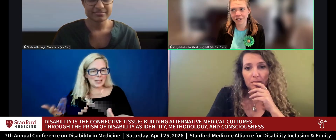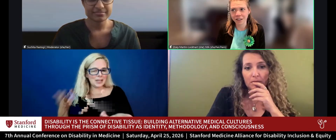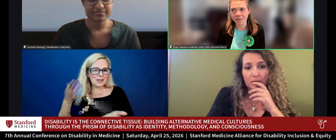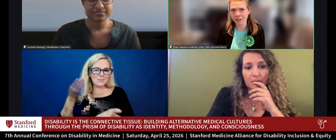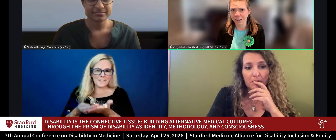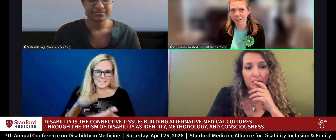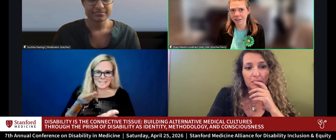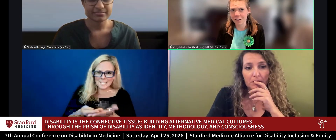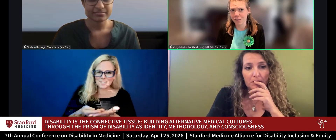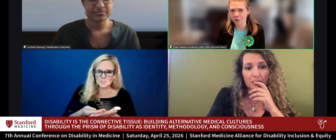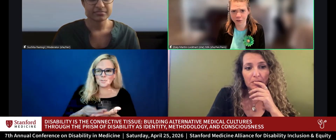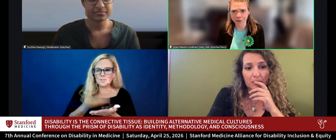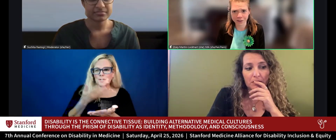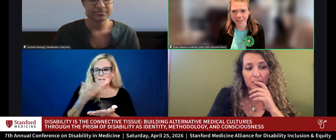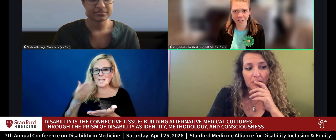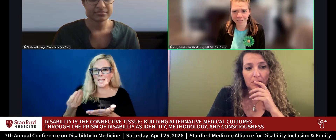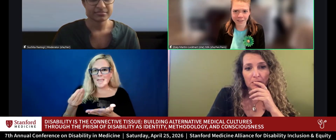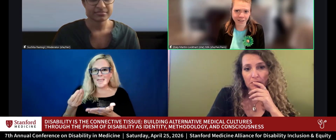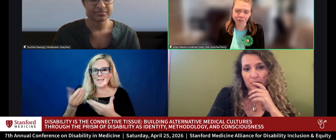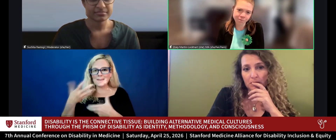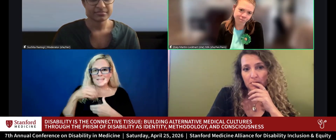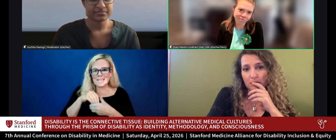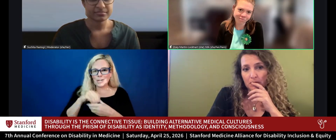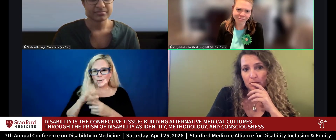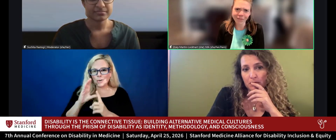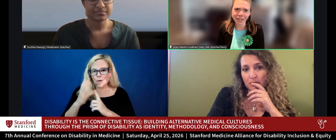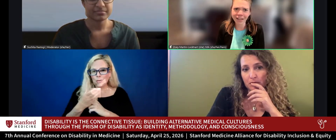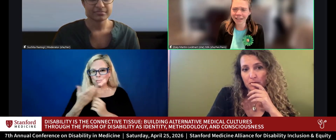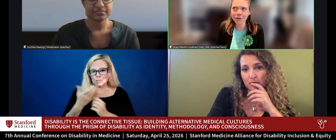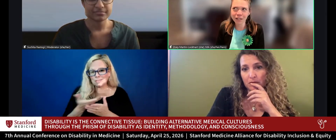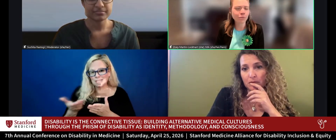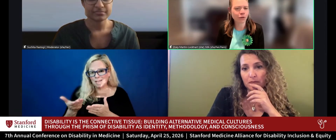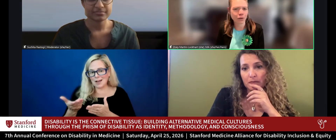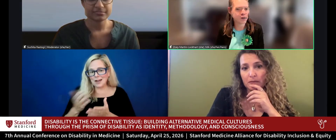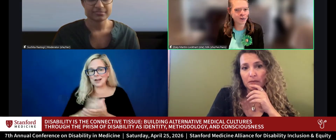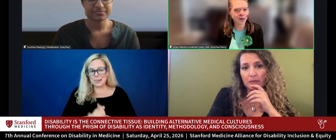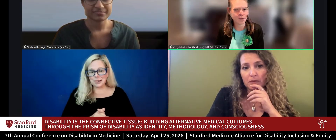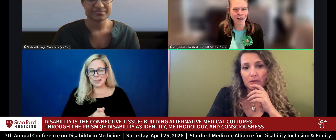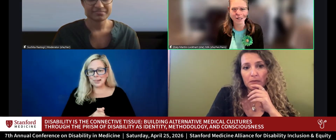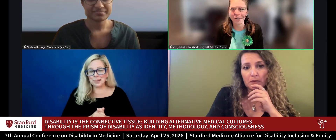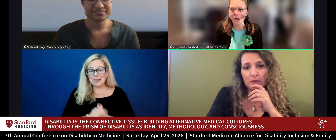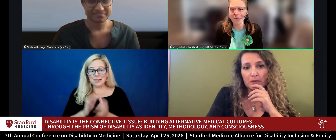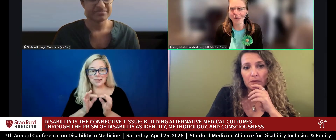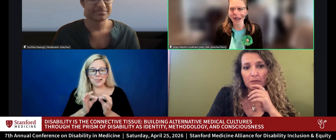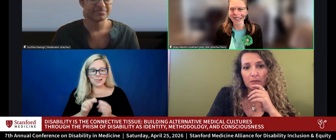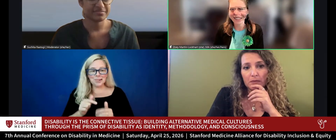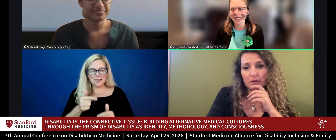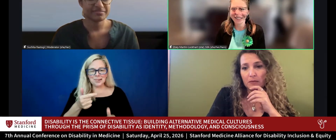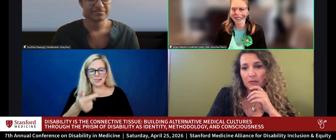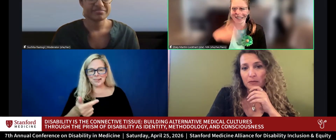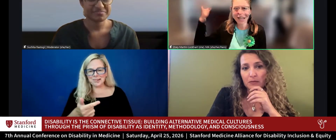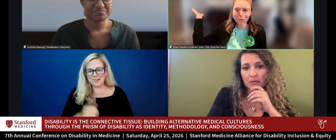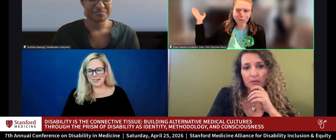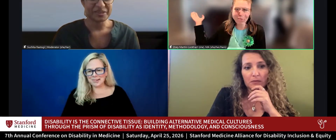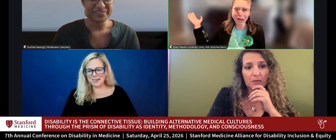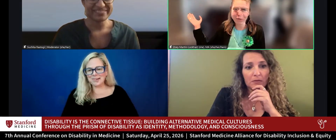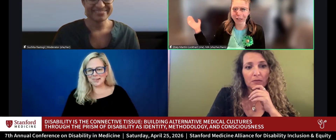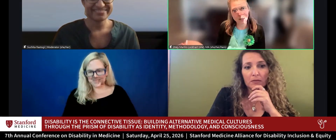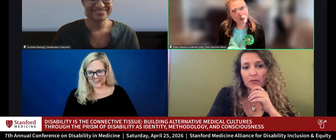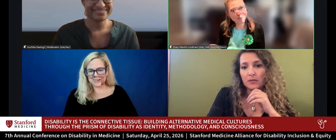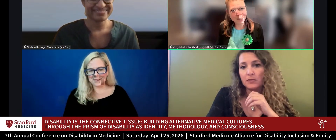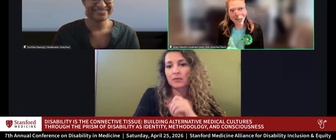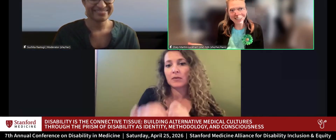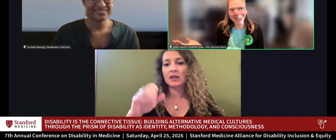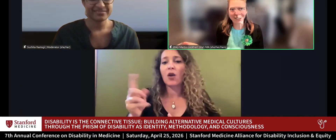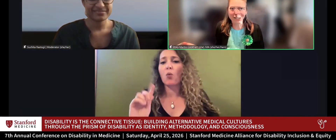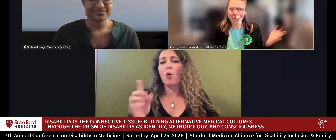financial and even like intercultural stuff. So I think I'm raising more questions than I'm answering, but that's where my Yeah. brain